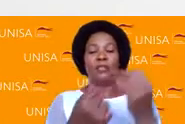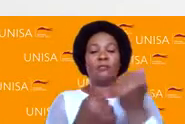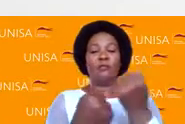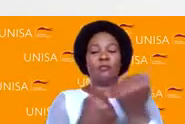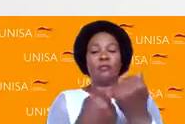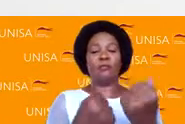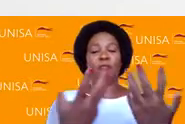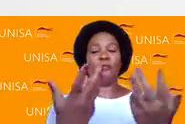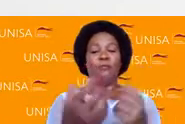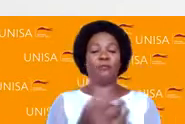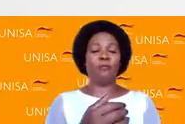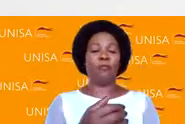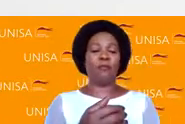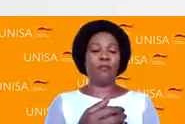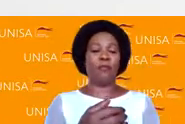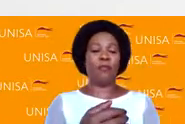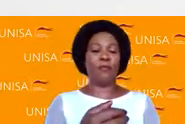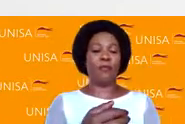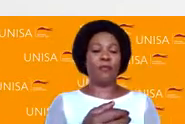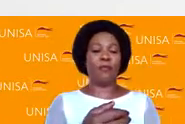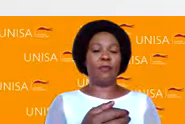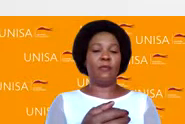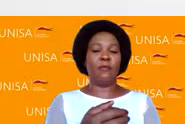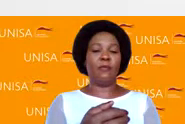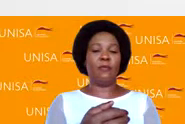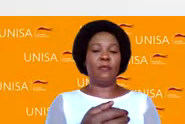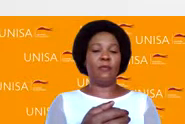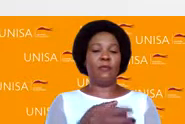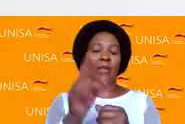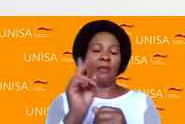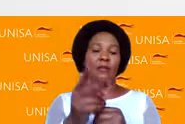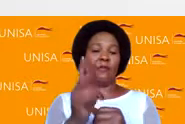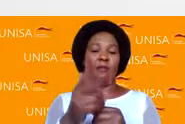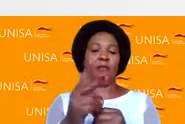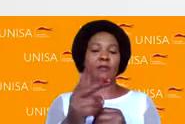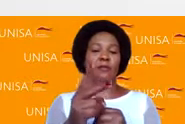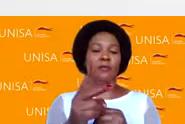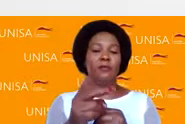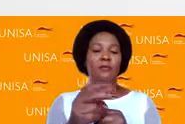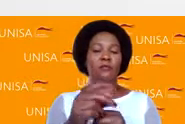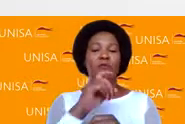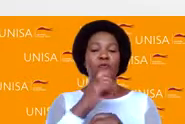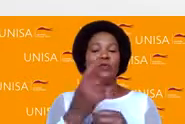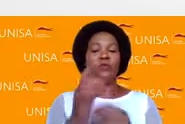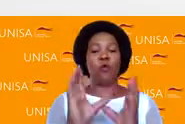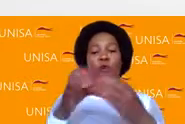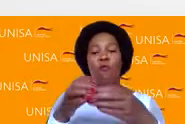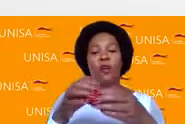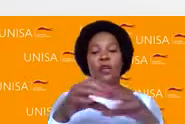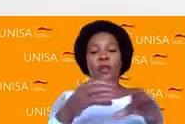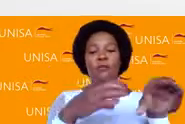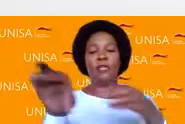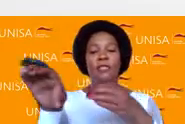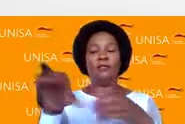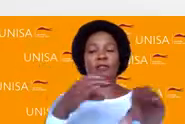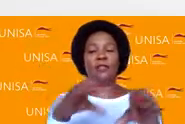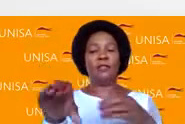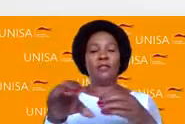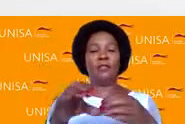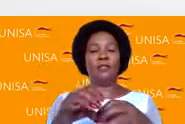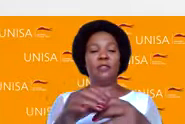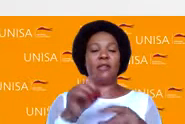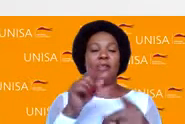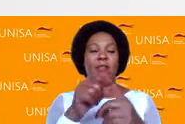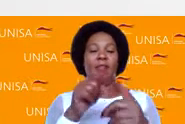Then also activities that you will generally also use is the forum activity. So there's